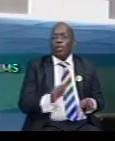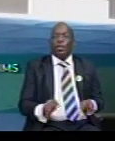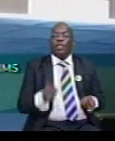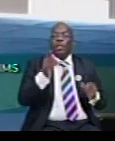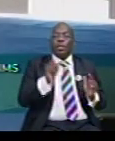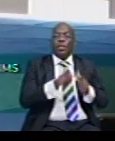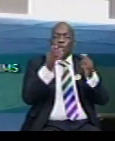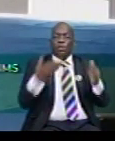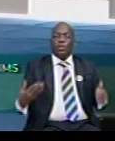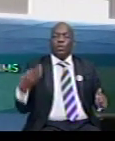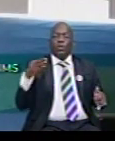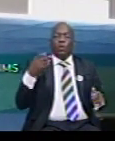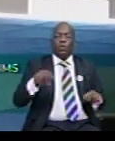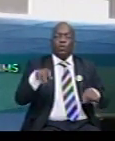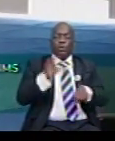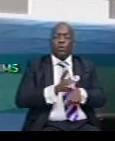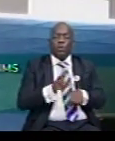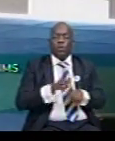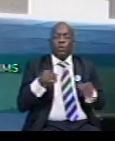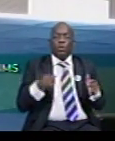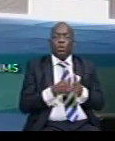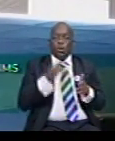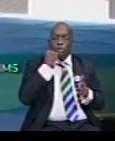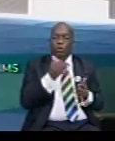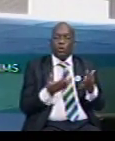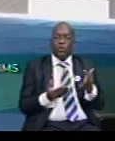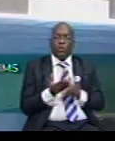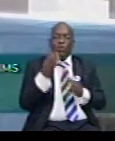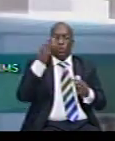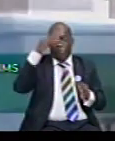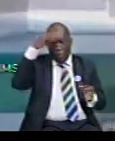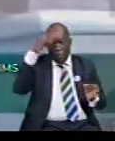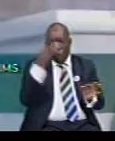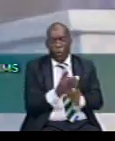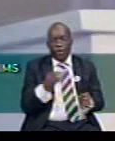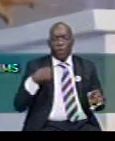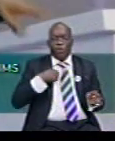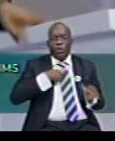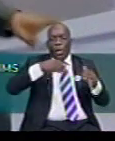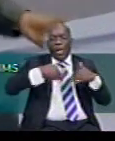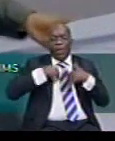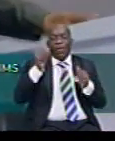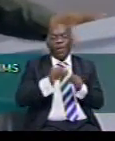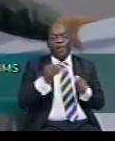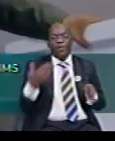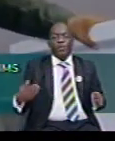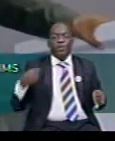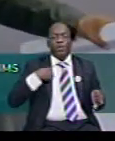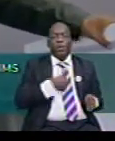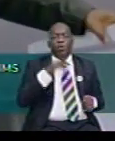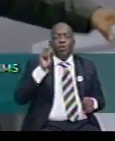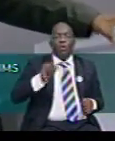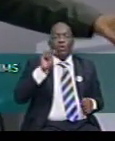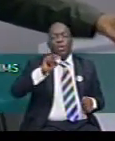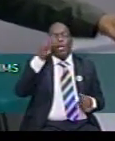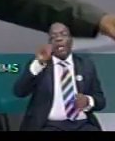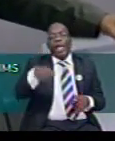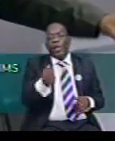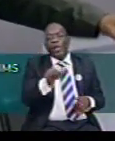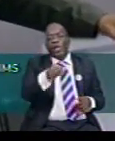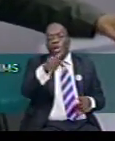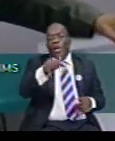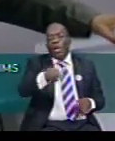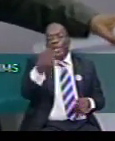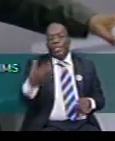is through faith we have everything we need. Any other thing, whatever it is, any